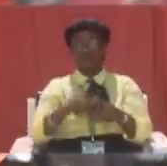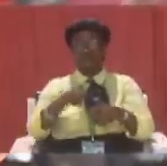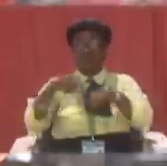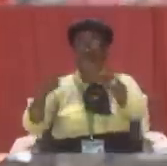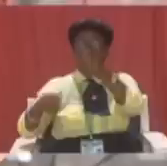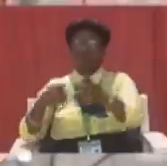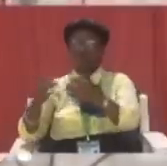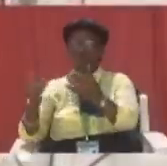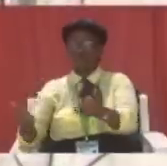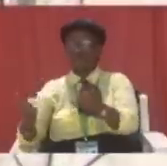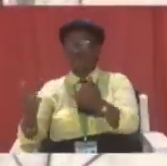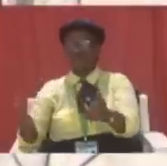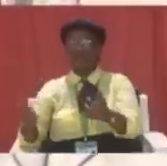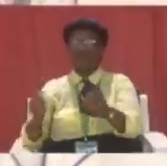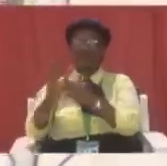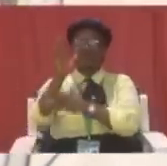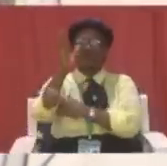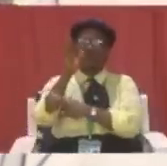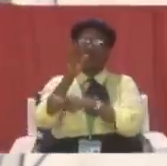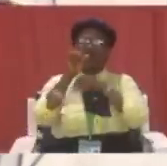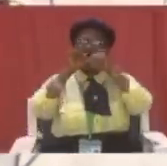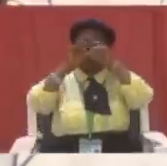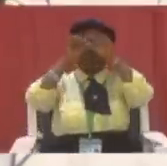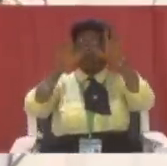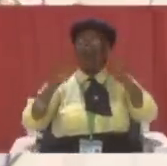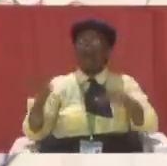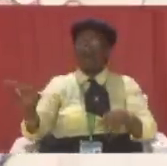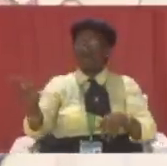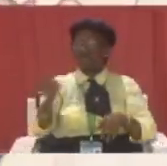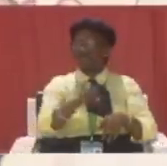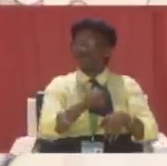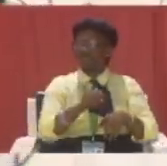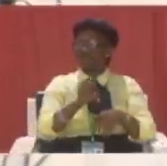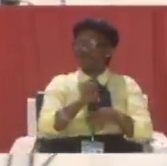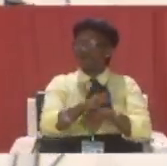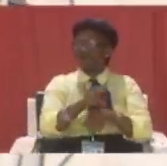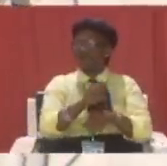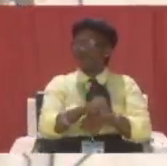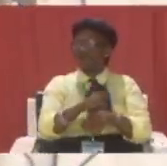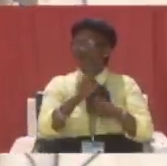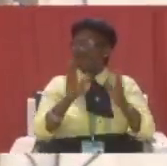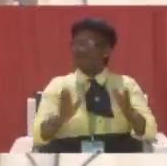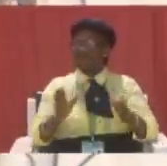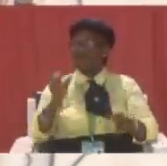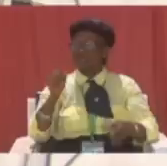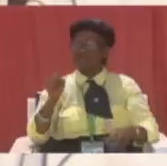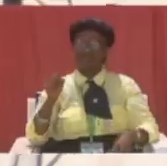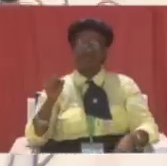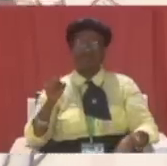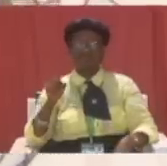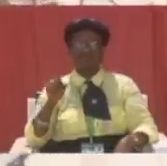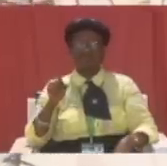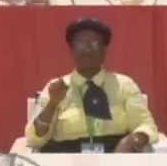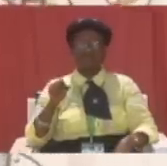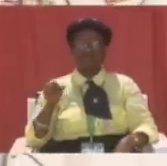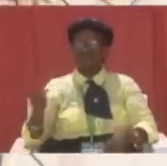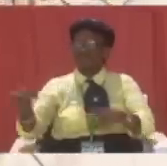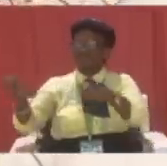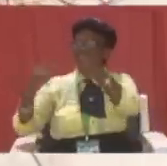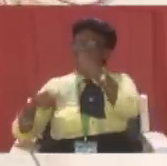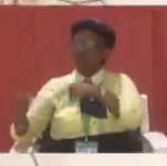God bless you. Counselors, will you please come and meet these people by the way so that you can attend to them very